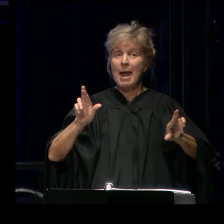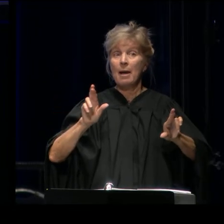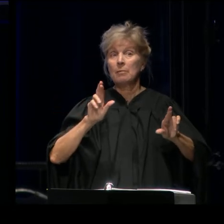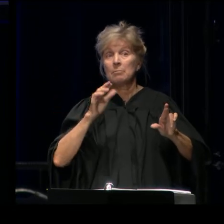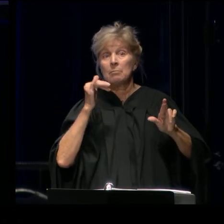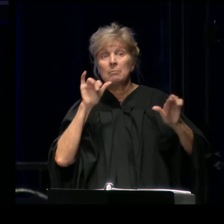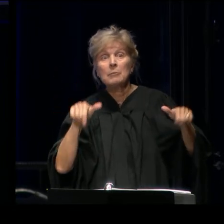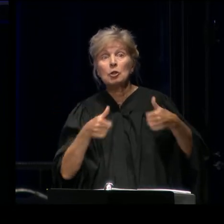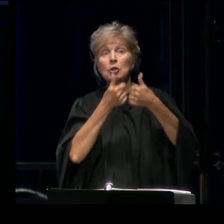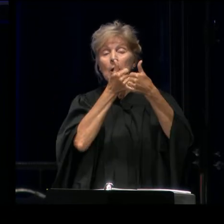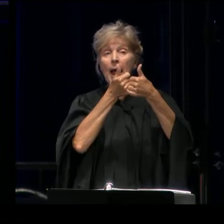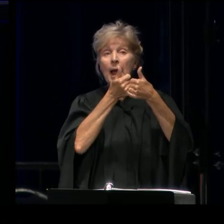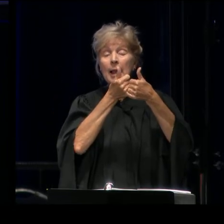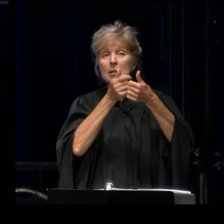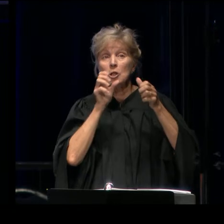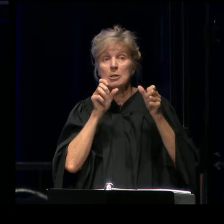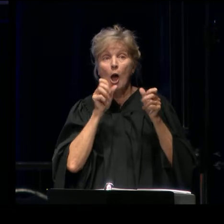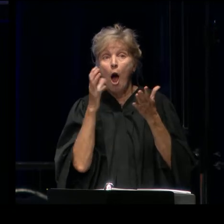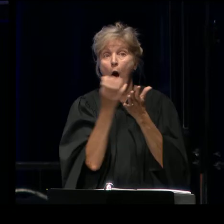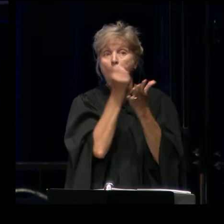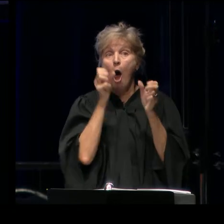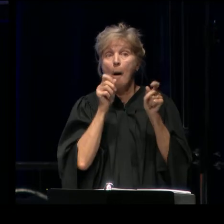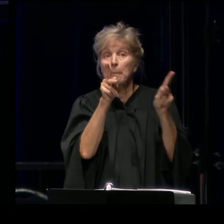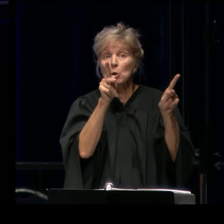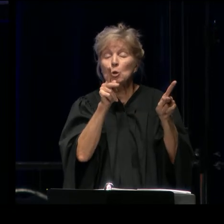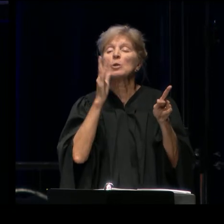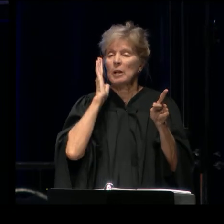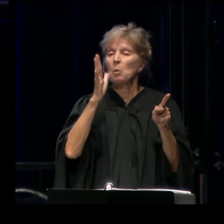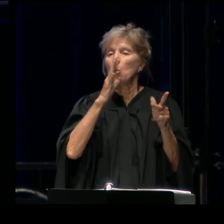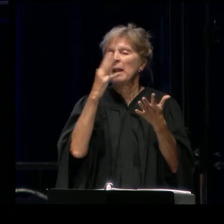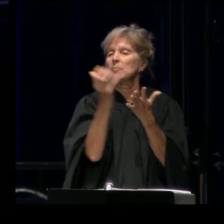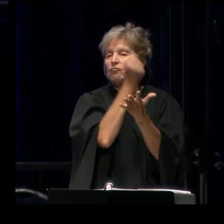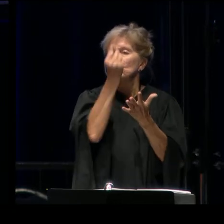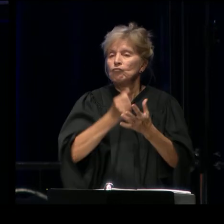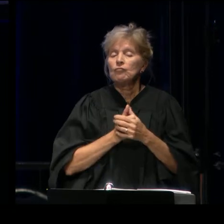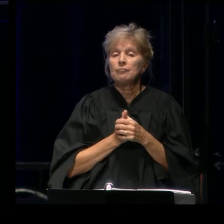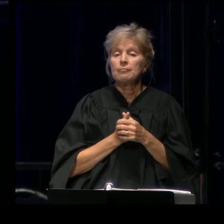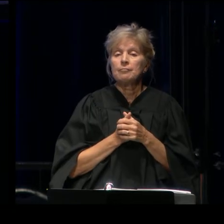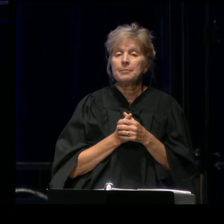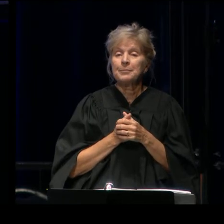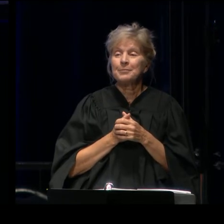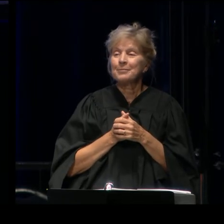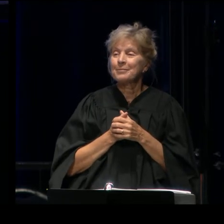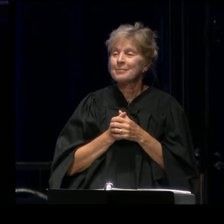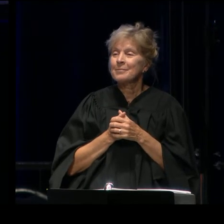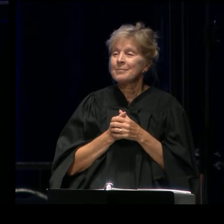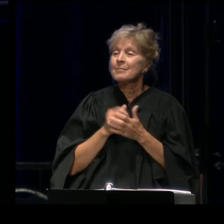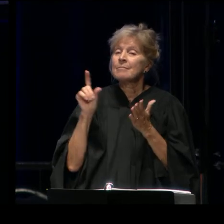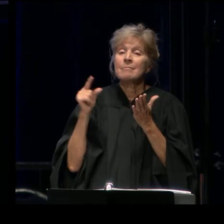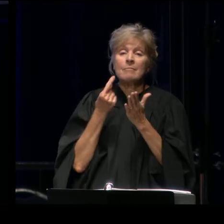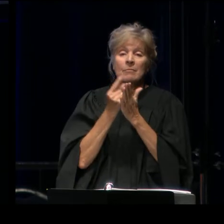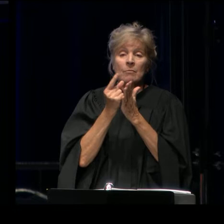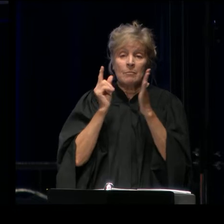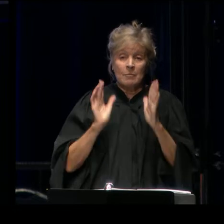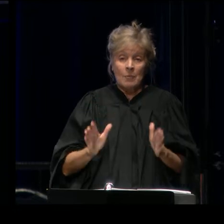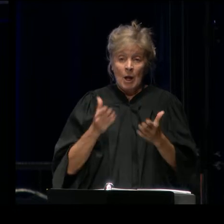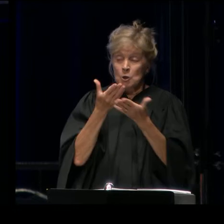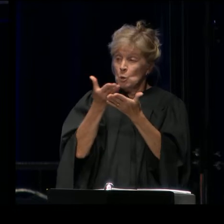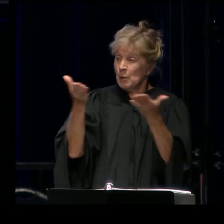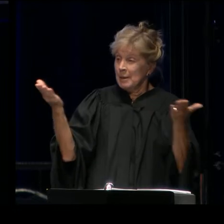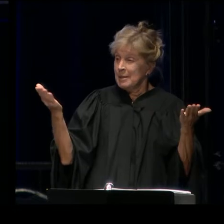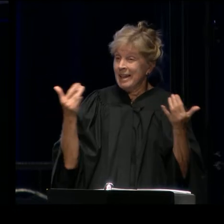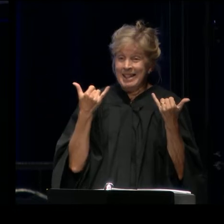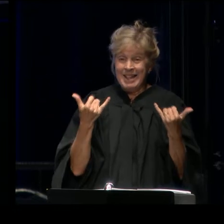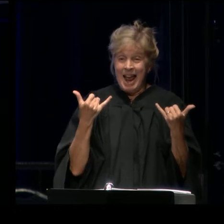the challenges and opportunities ahead. To our graduates, this is